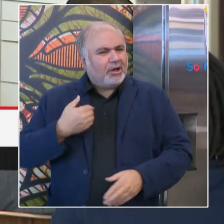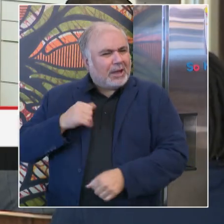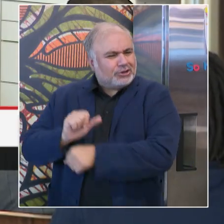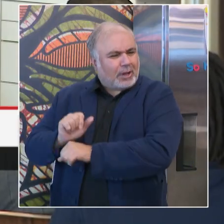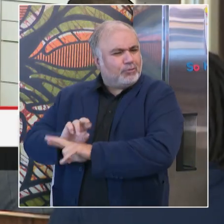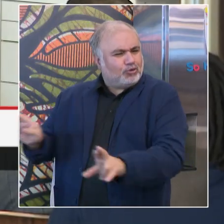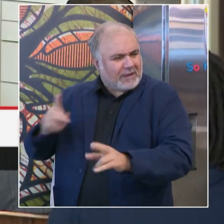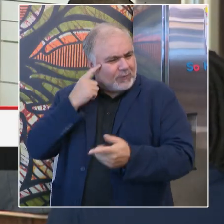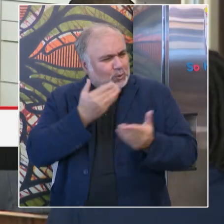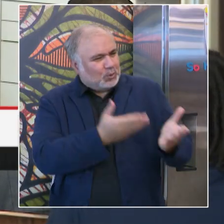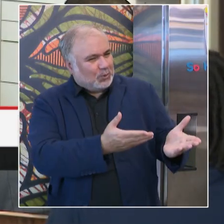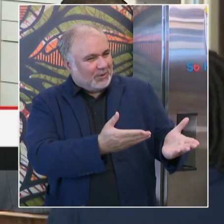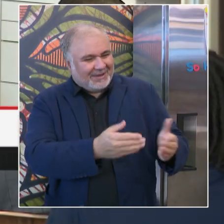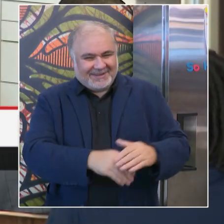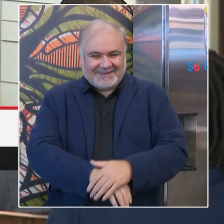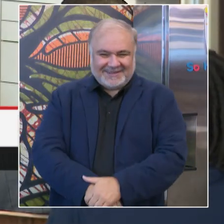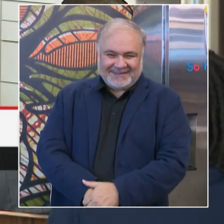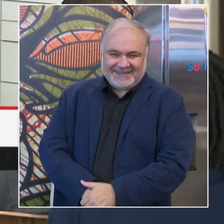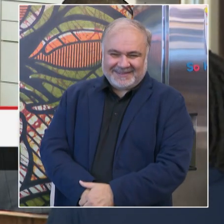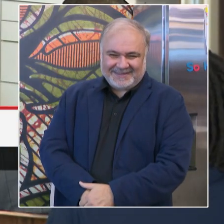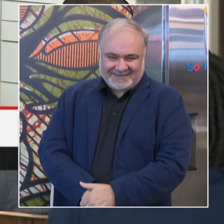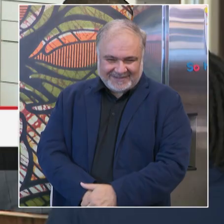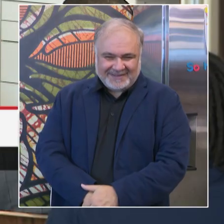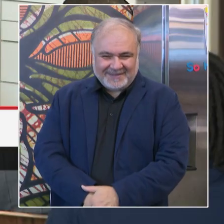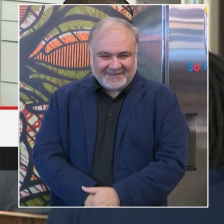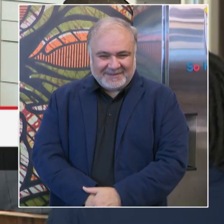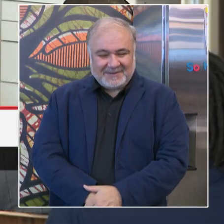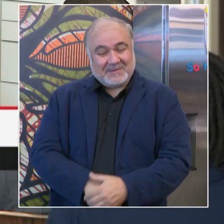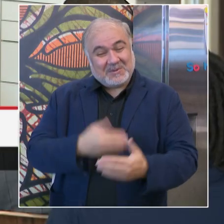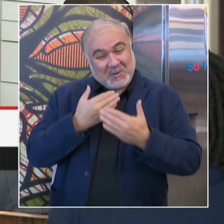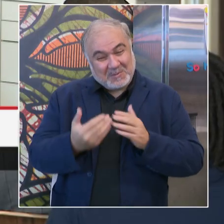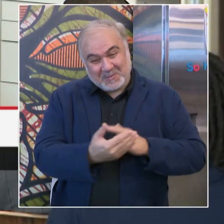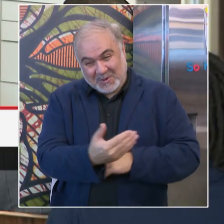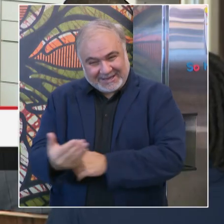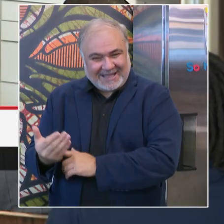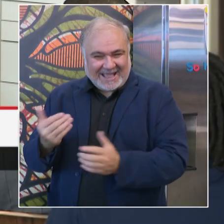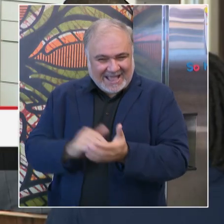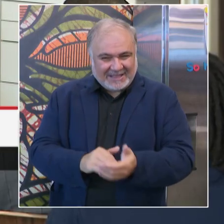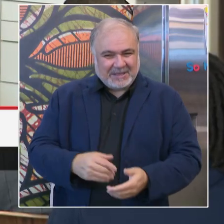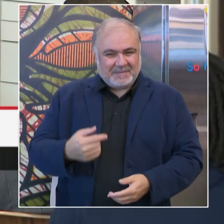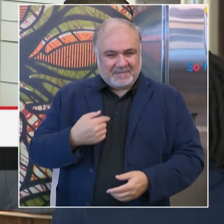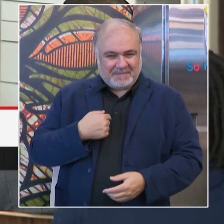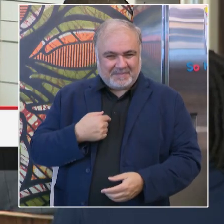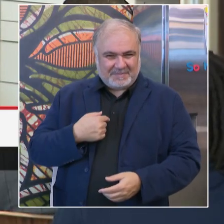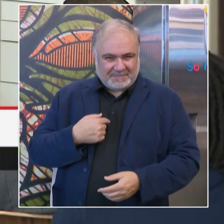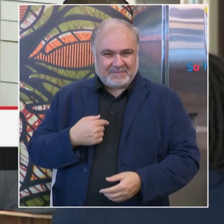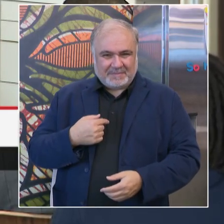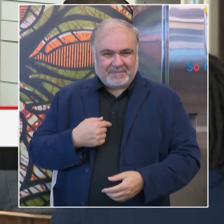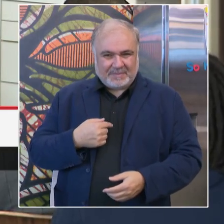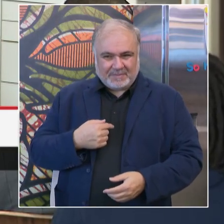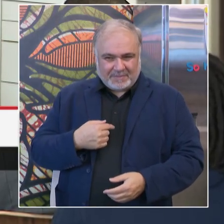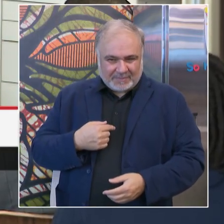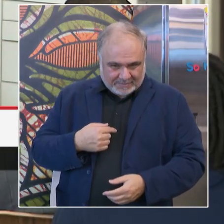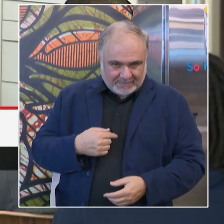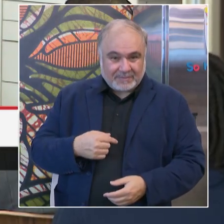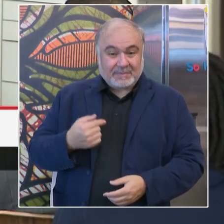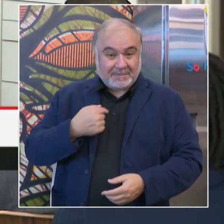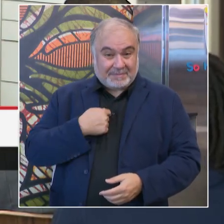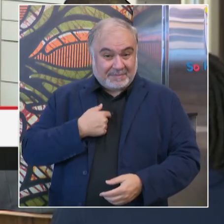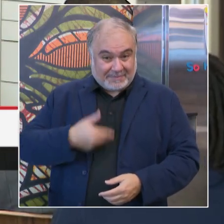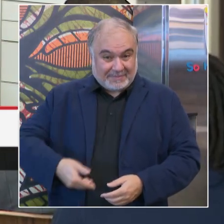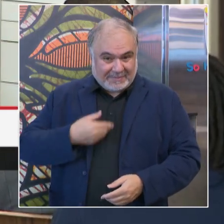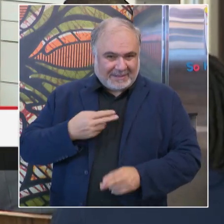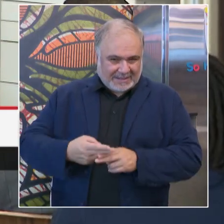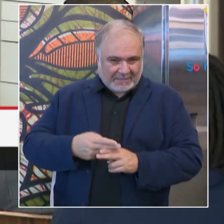right. And so again, good morning. I'm Jackie Bowens. I'm the president and CEO of the DC Hospital Association. And like everyone, I'm so honored to